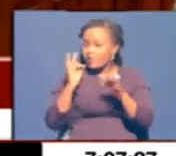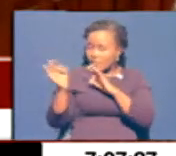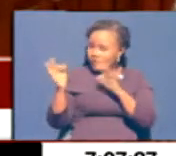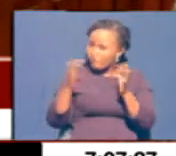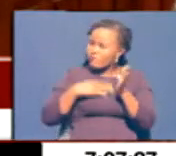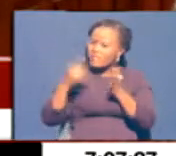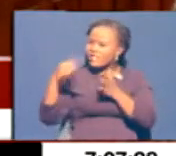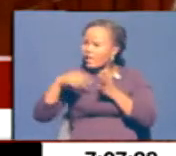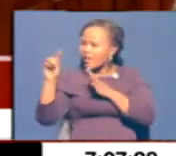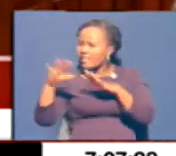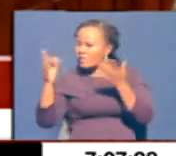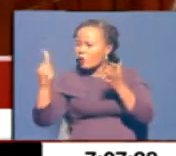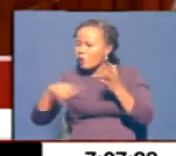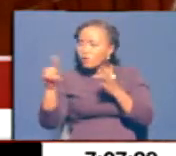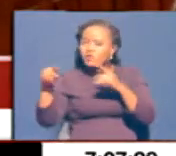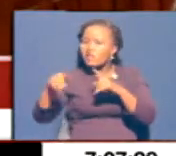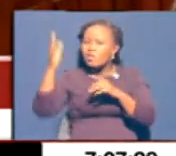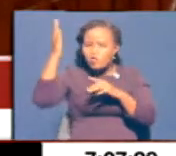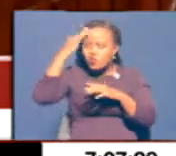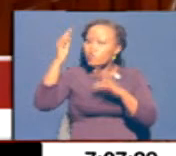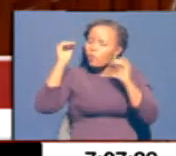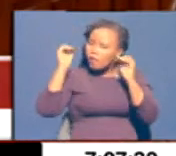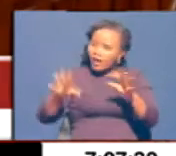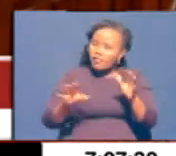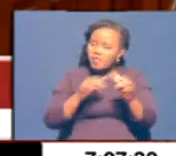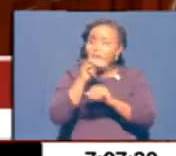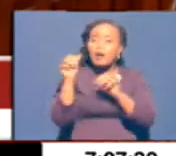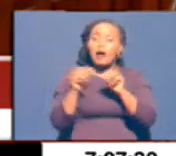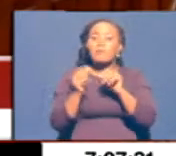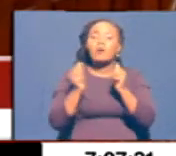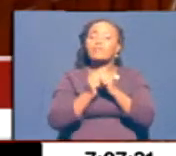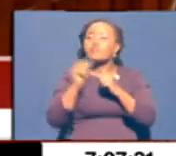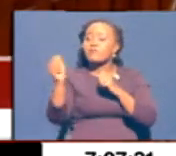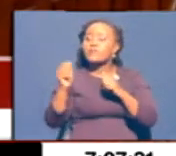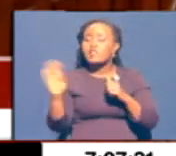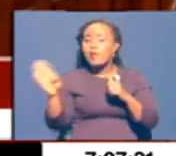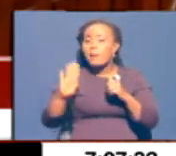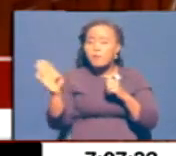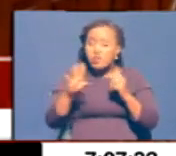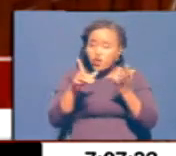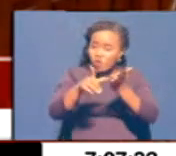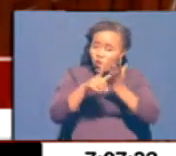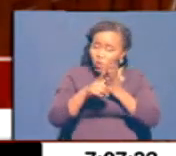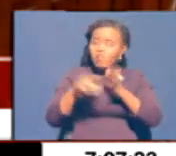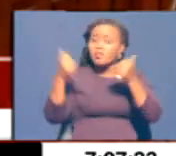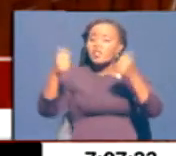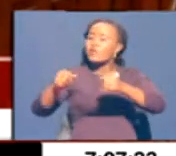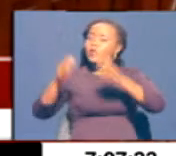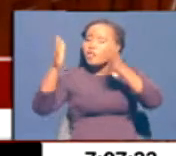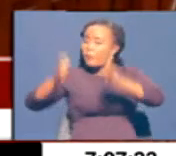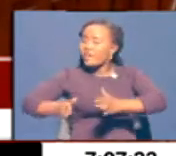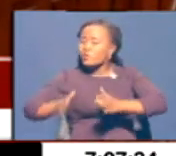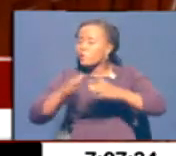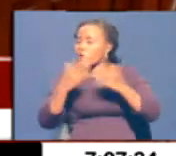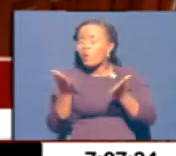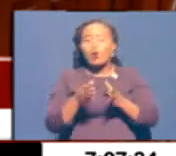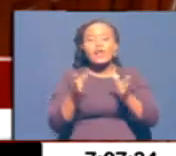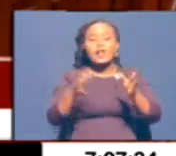that you know nothing about 15 billion credit facility to anybody or company in